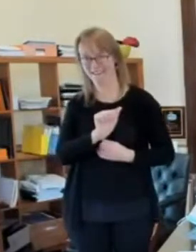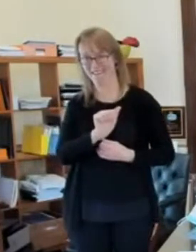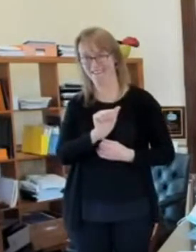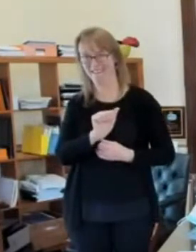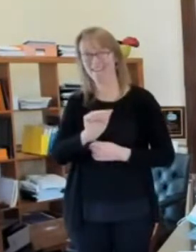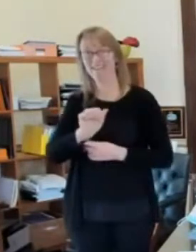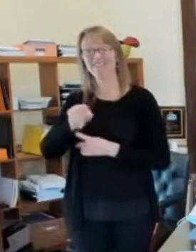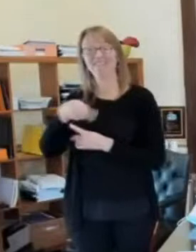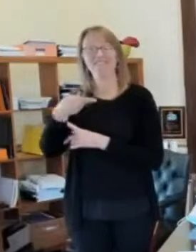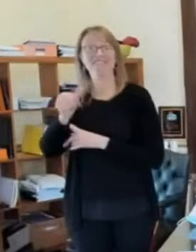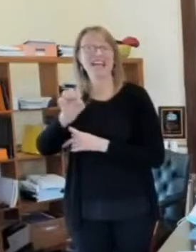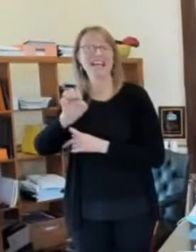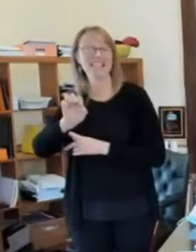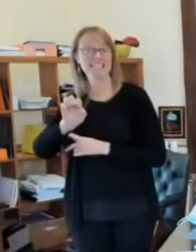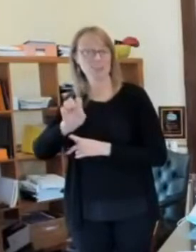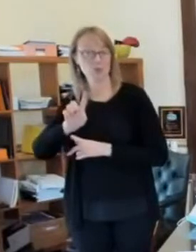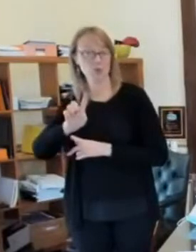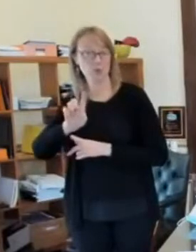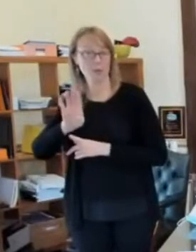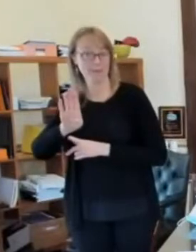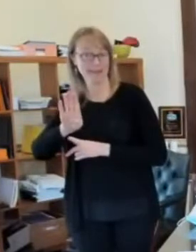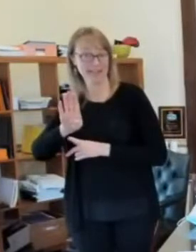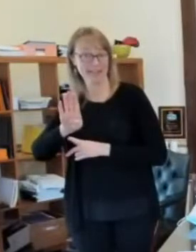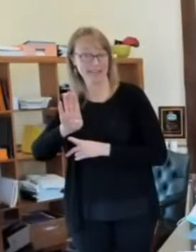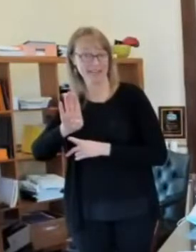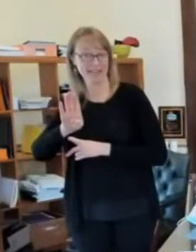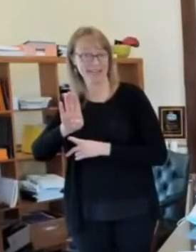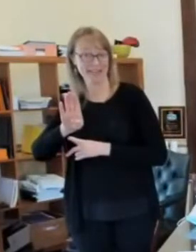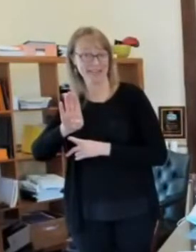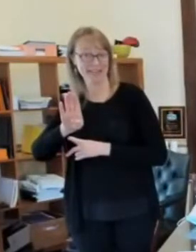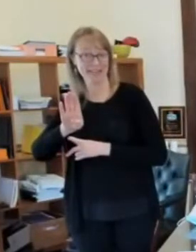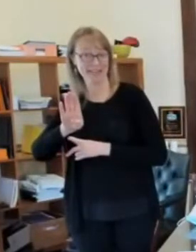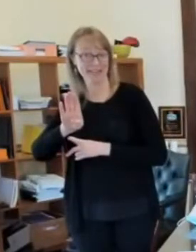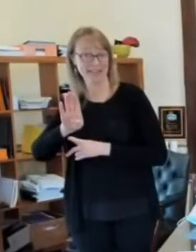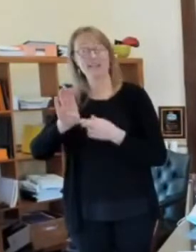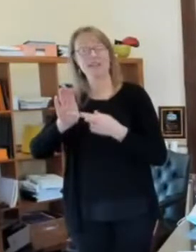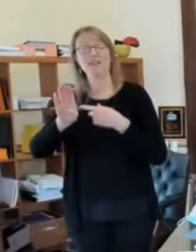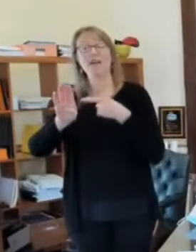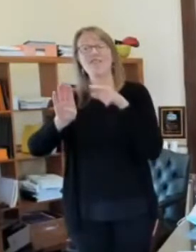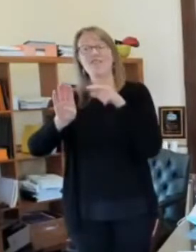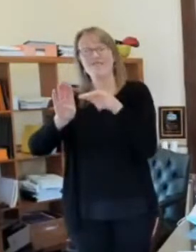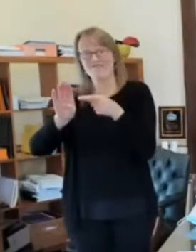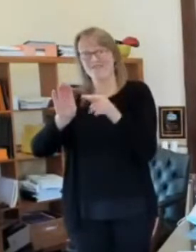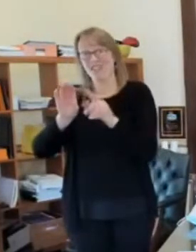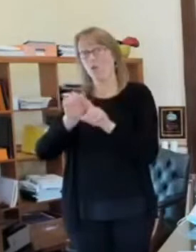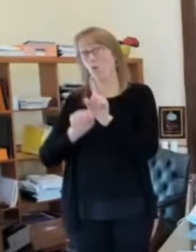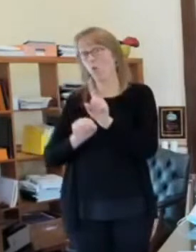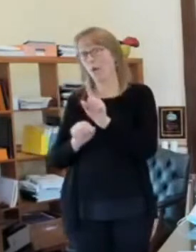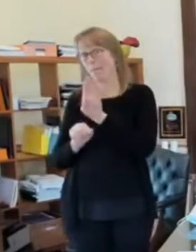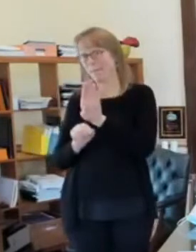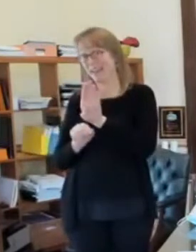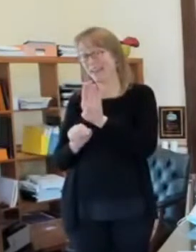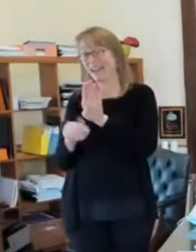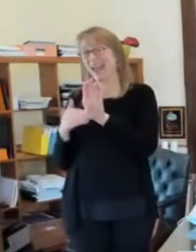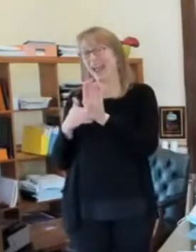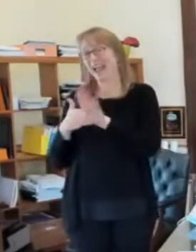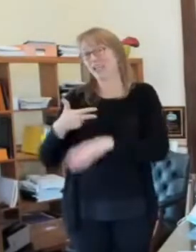and phase 1B, tier 1, tier 2, tier 3. just to make it hard to talk